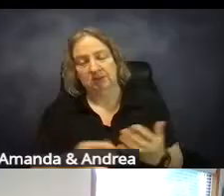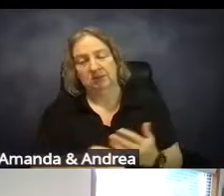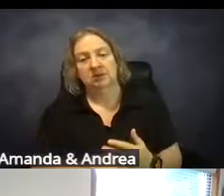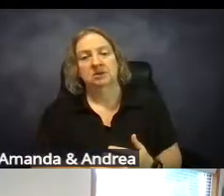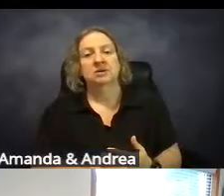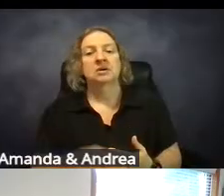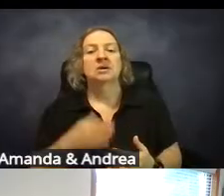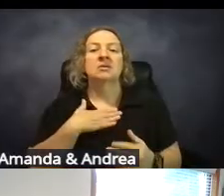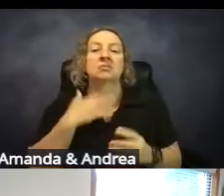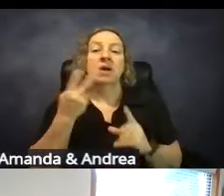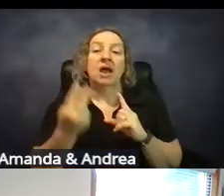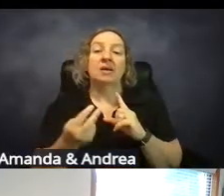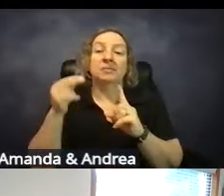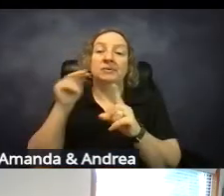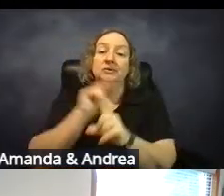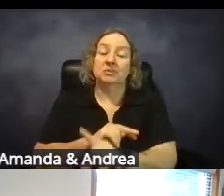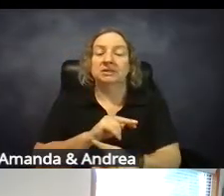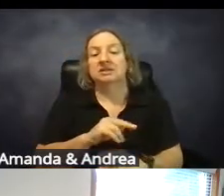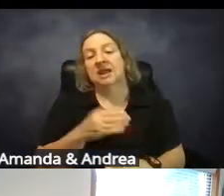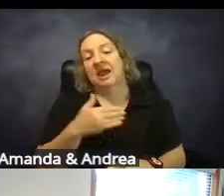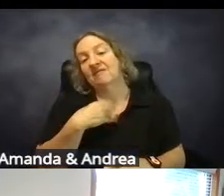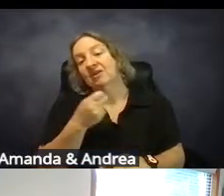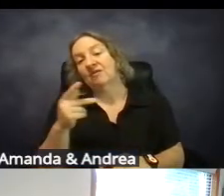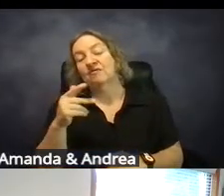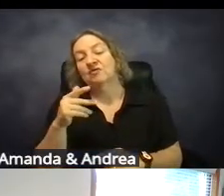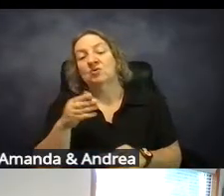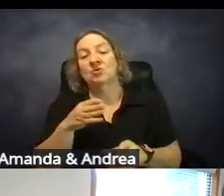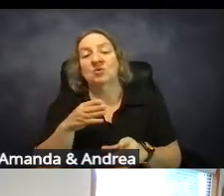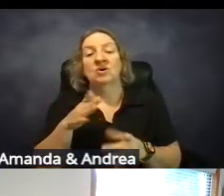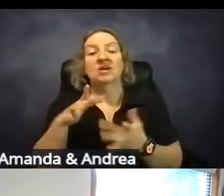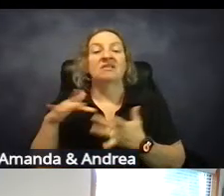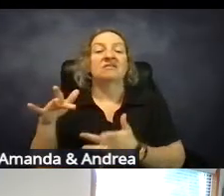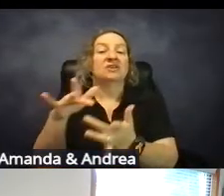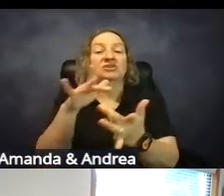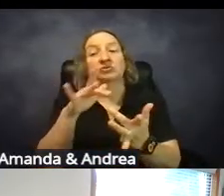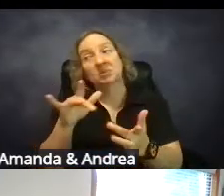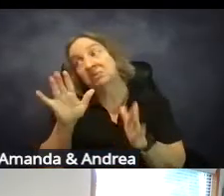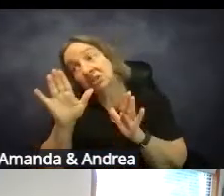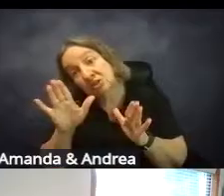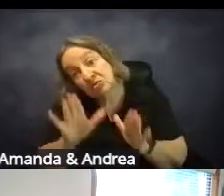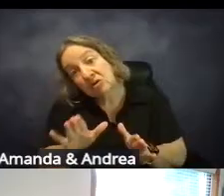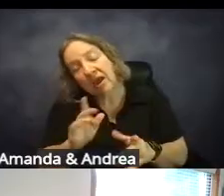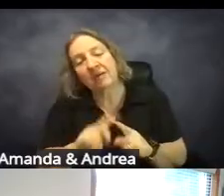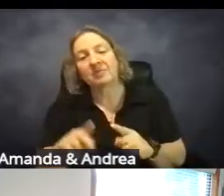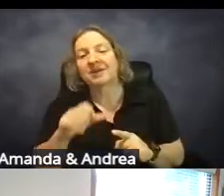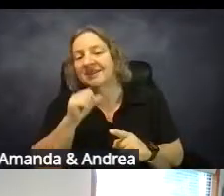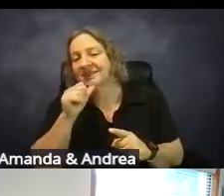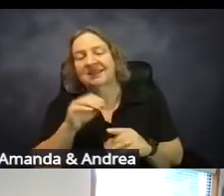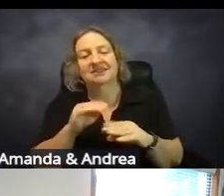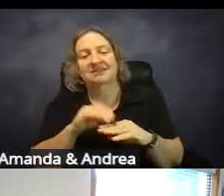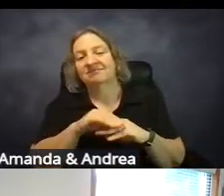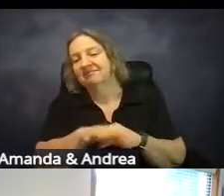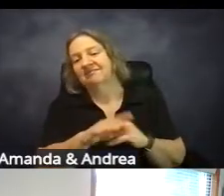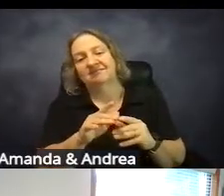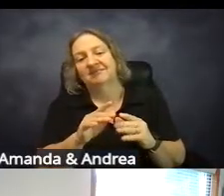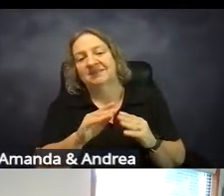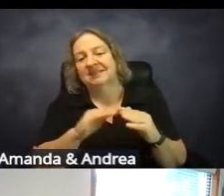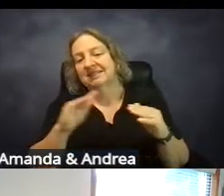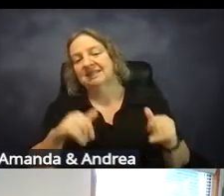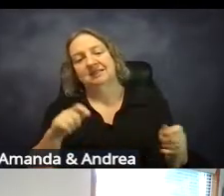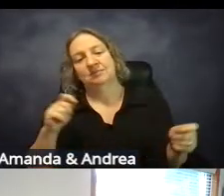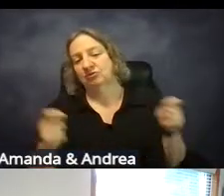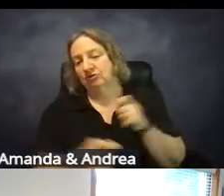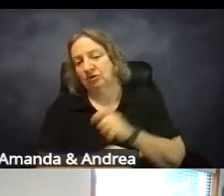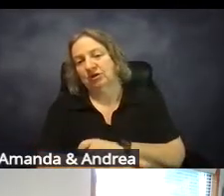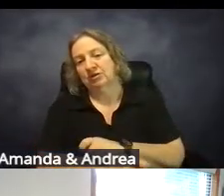my perspective, I think having a couple field trips, while that is great, is not a systemic change. And so,